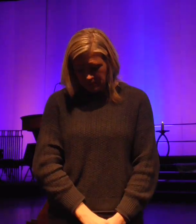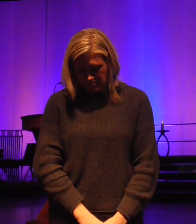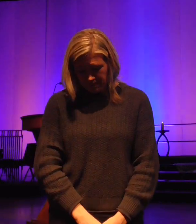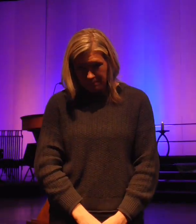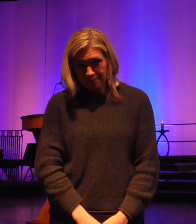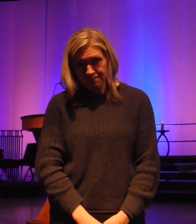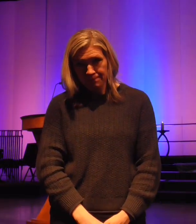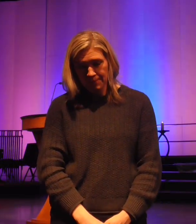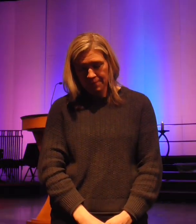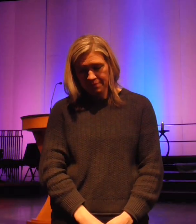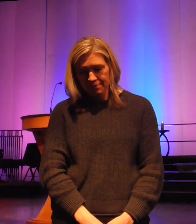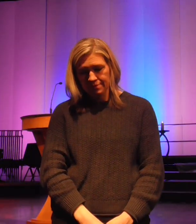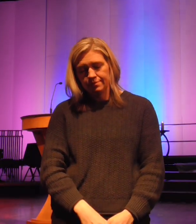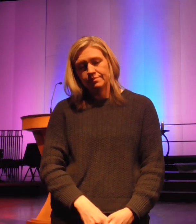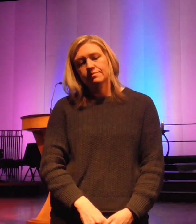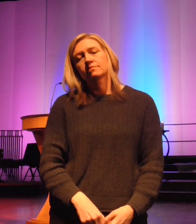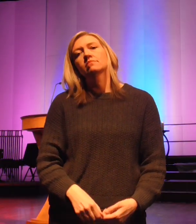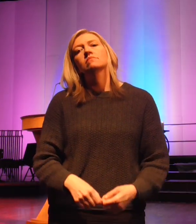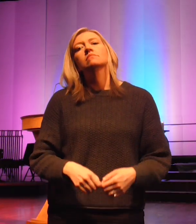I